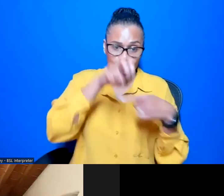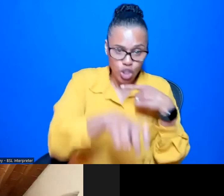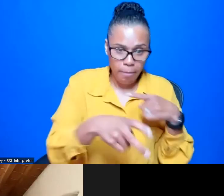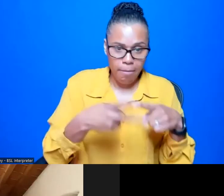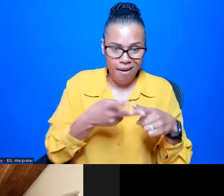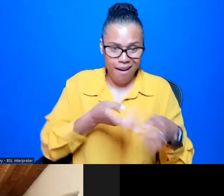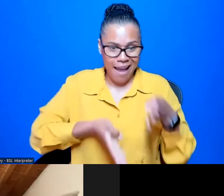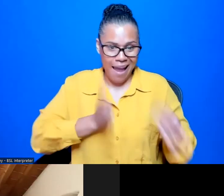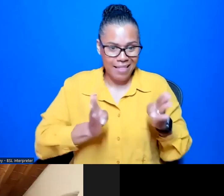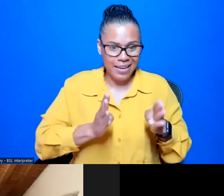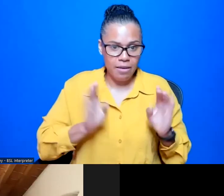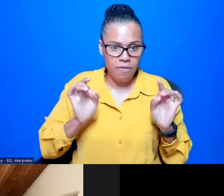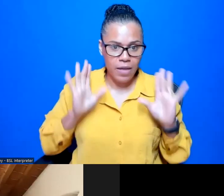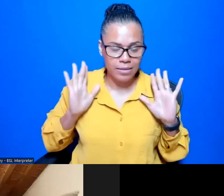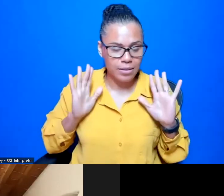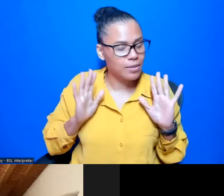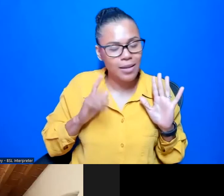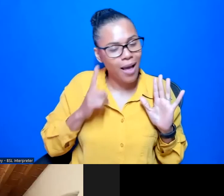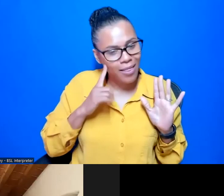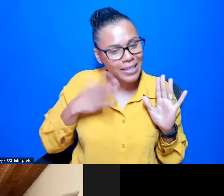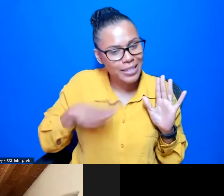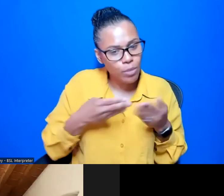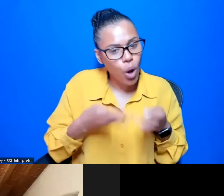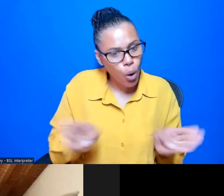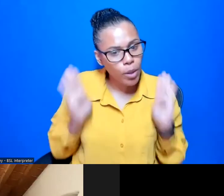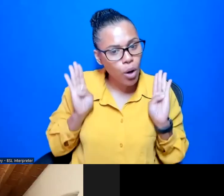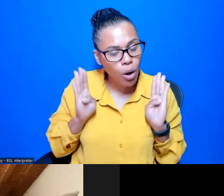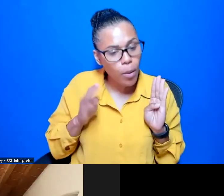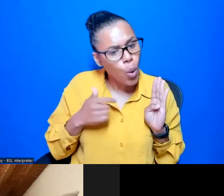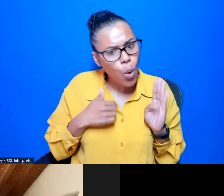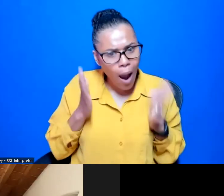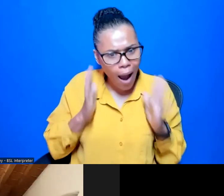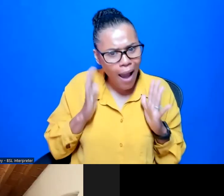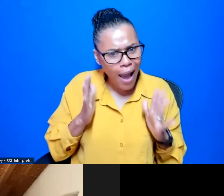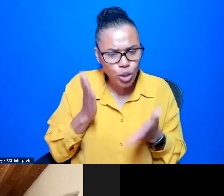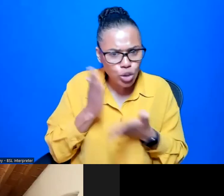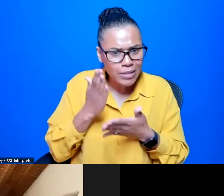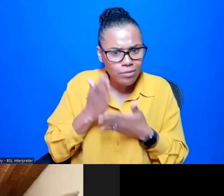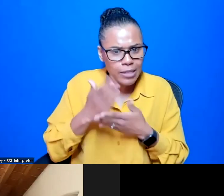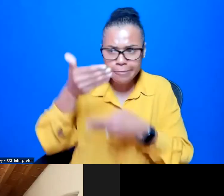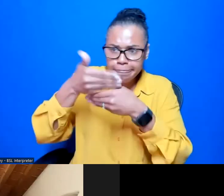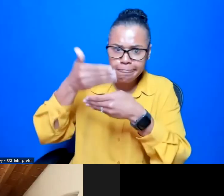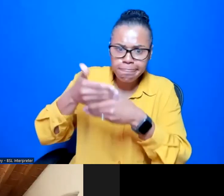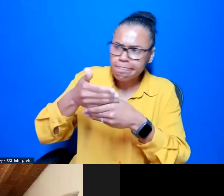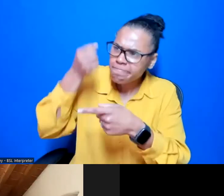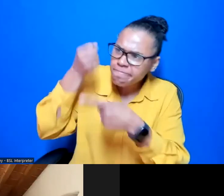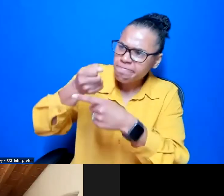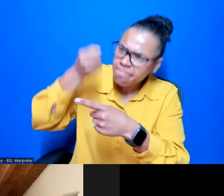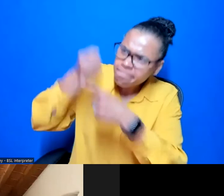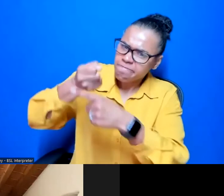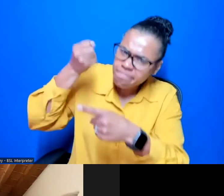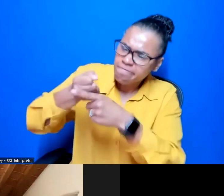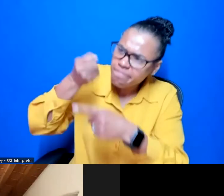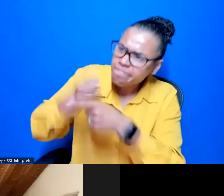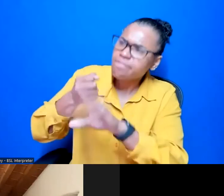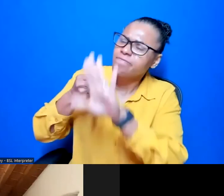think that it needs to be opened a bit more. Yeah, I had to really knock on doors and even break down doors to say, yes, I am an ex-athlete.